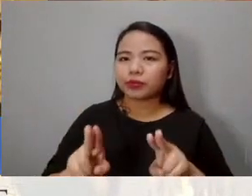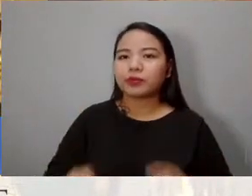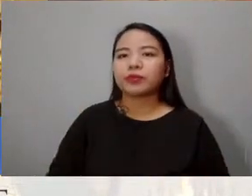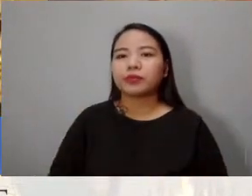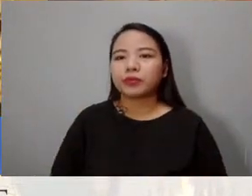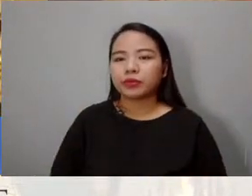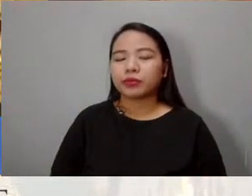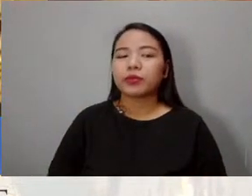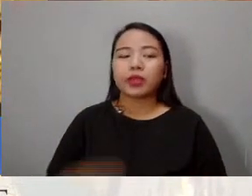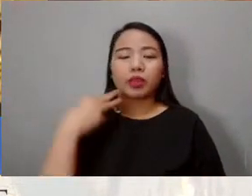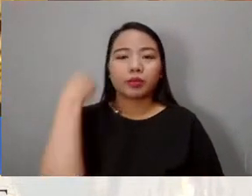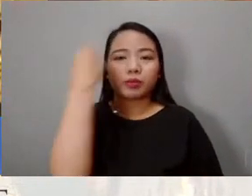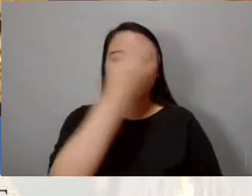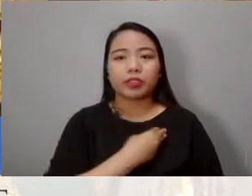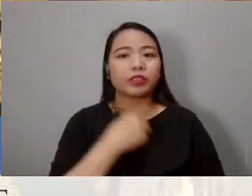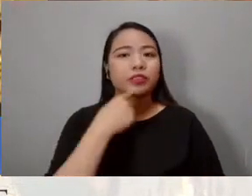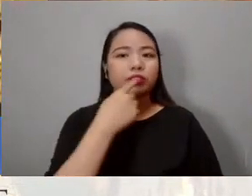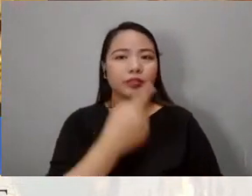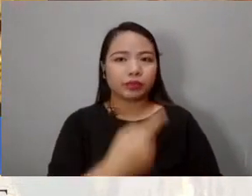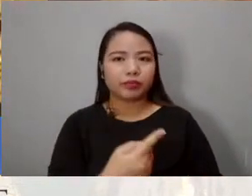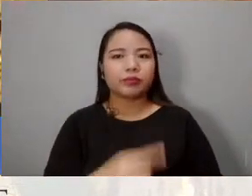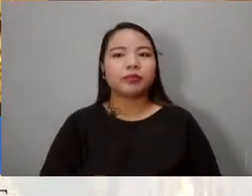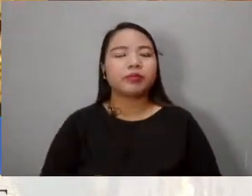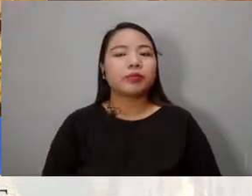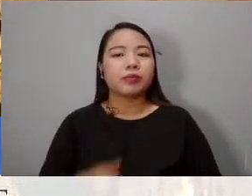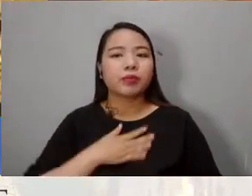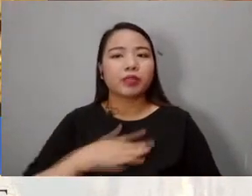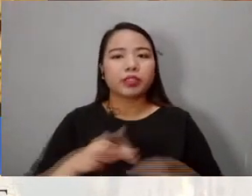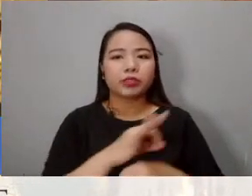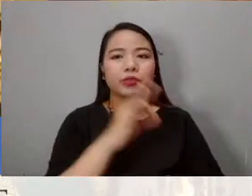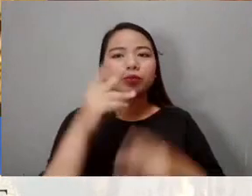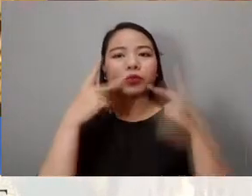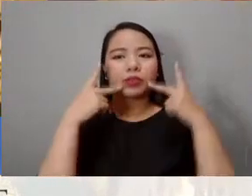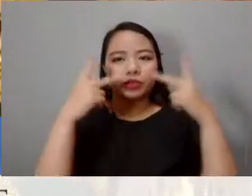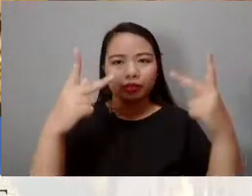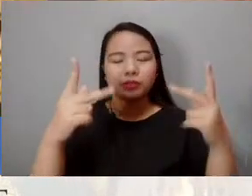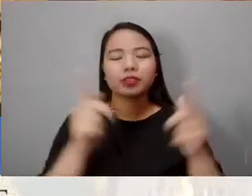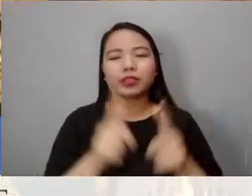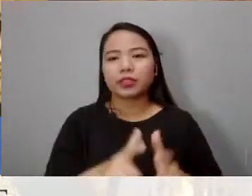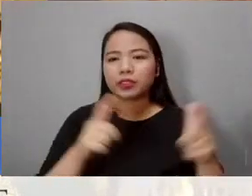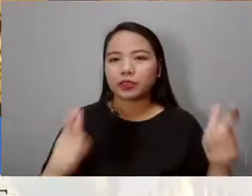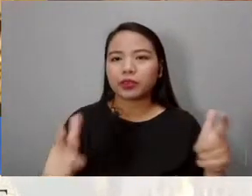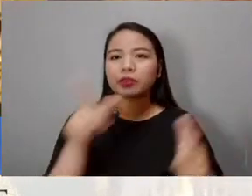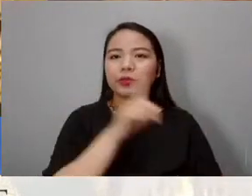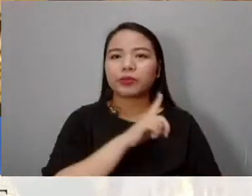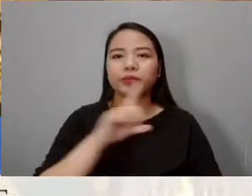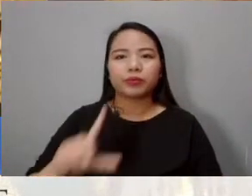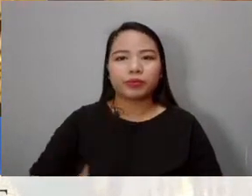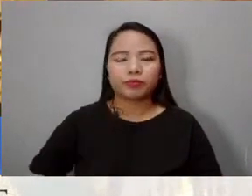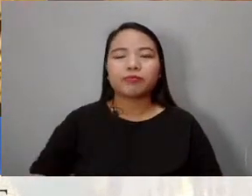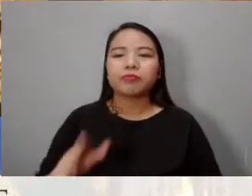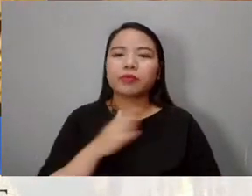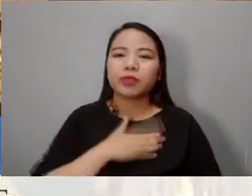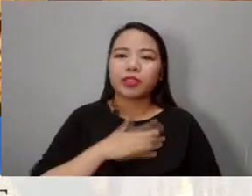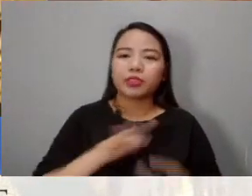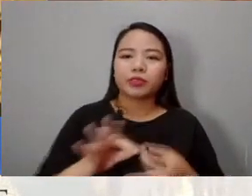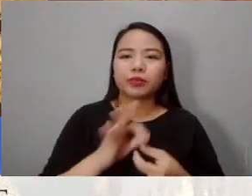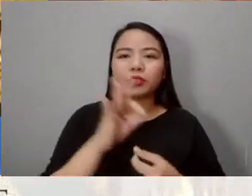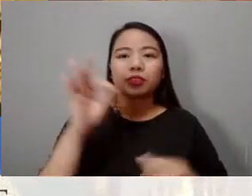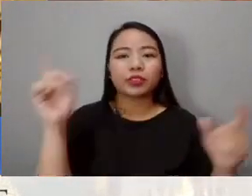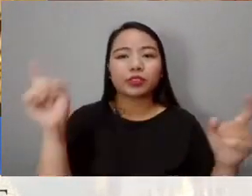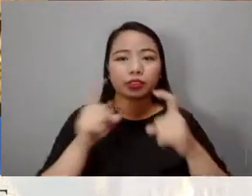said, My soul proclaims the greatness of the Lord. My spirit rejoices in God